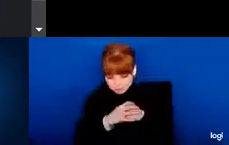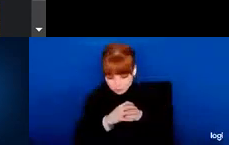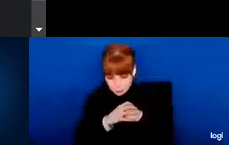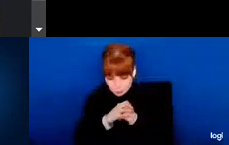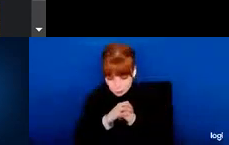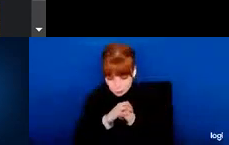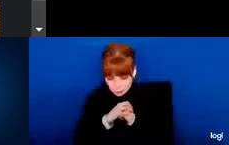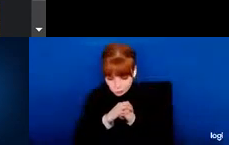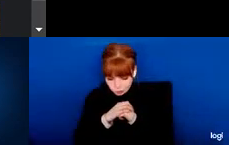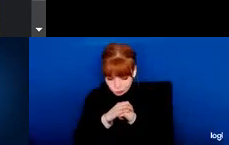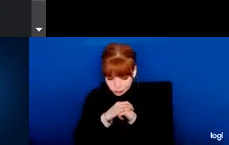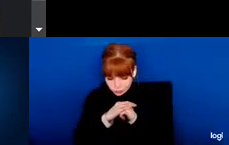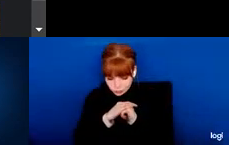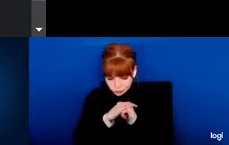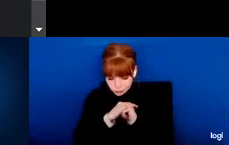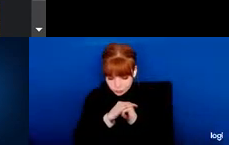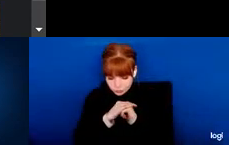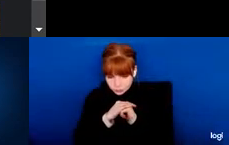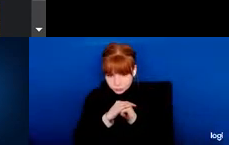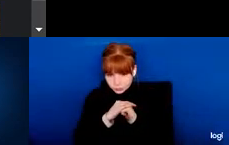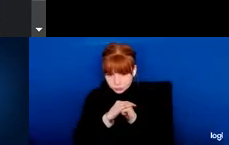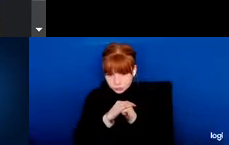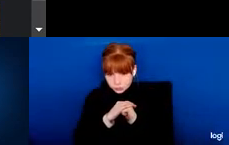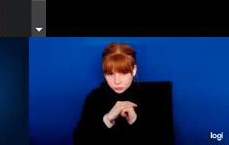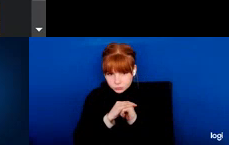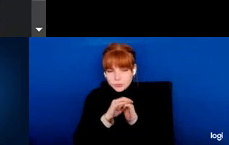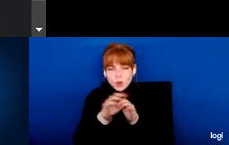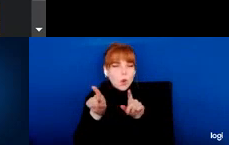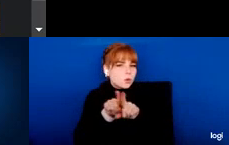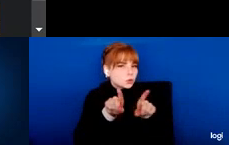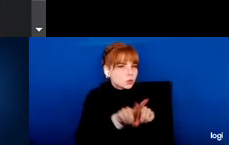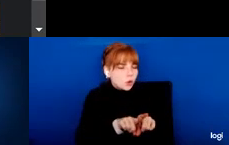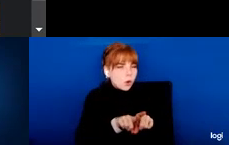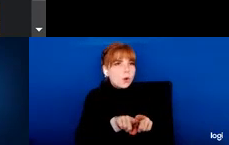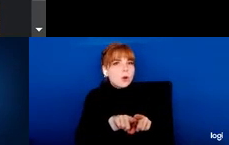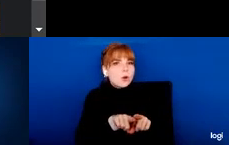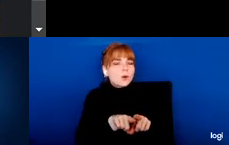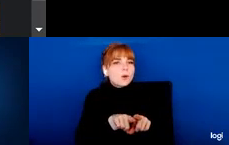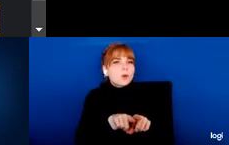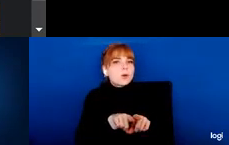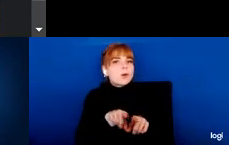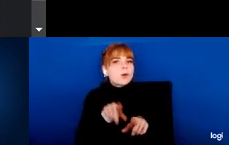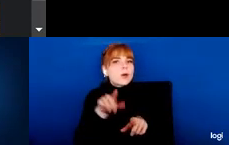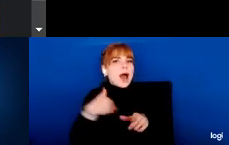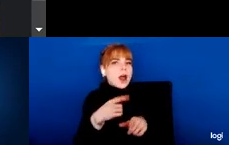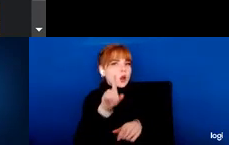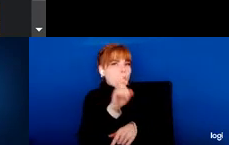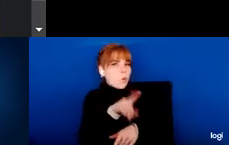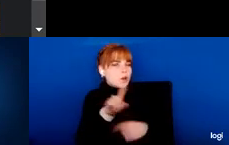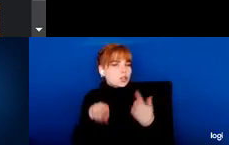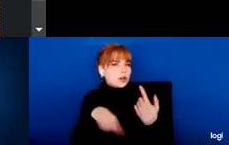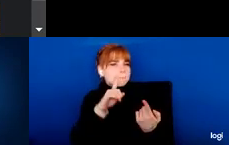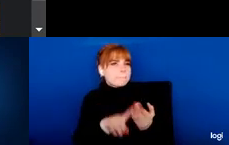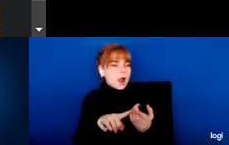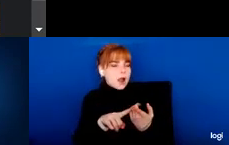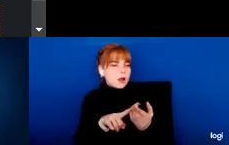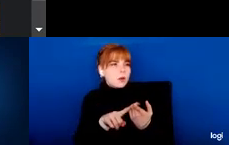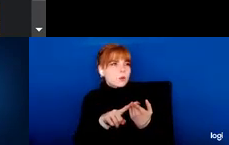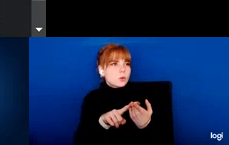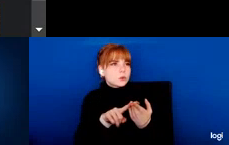Yeah, there was also a question of maybe to review a little bit, to go back and talk a bit about the